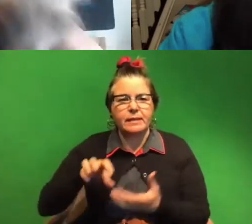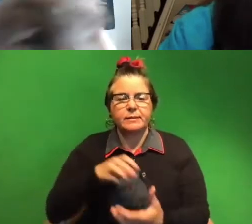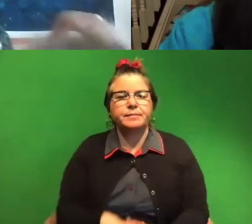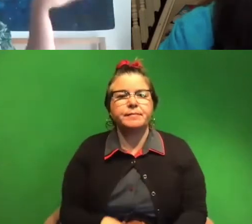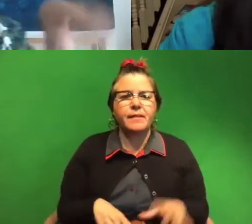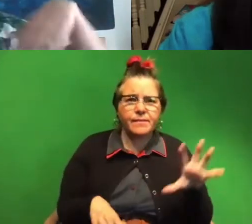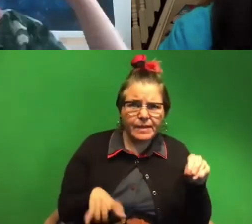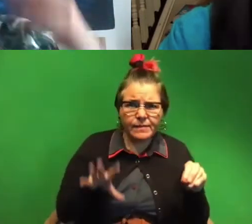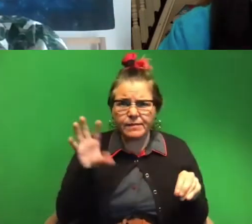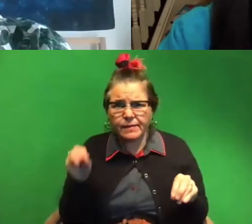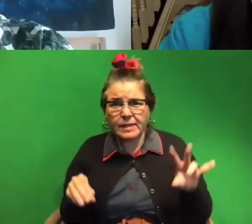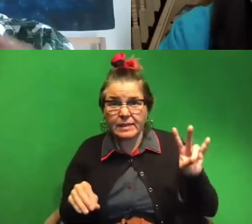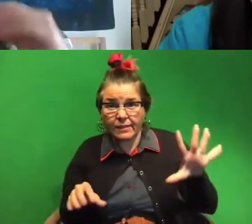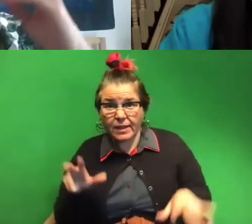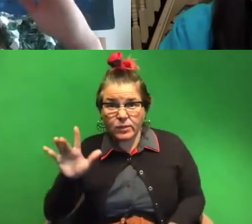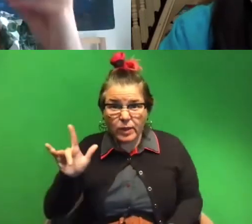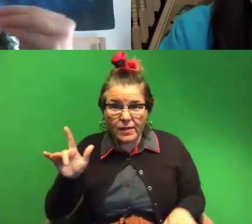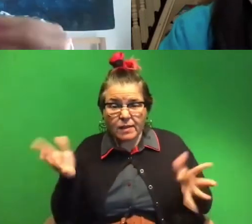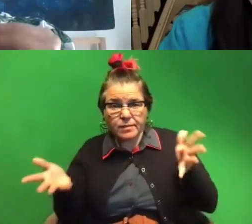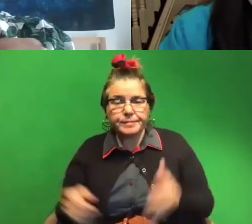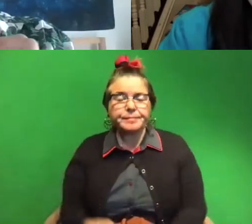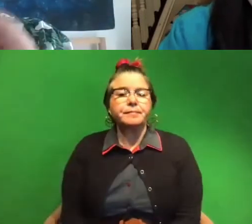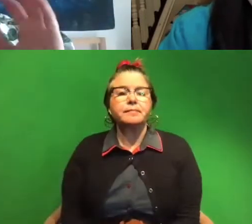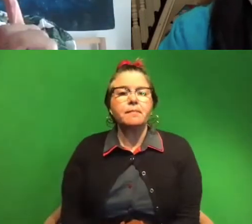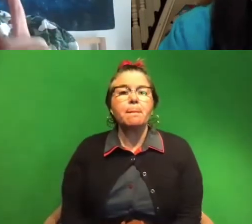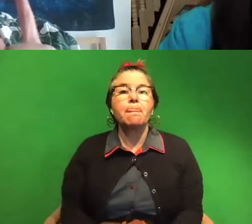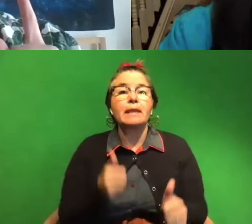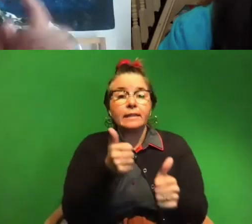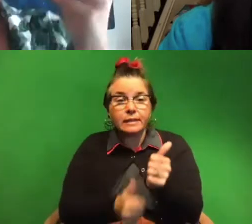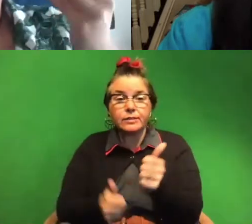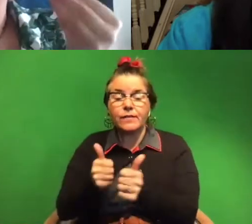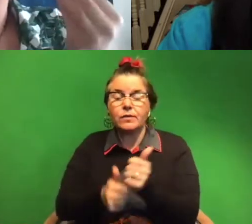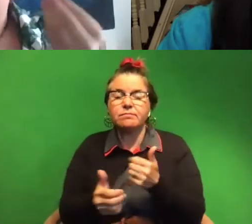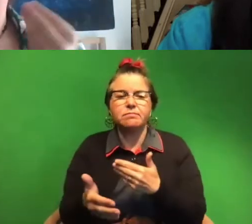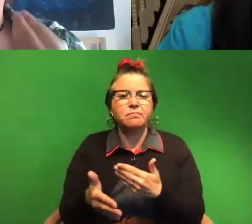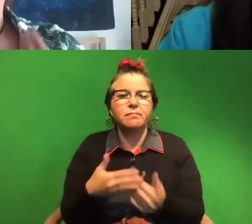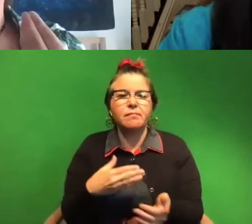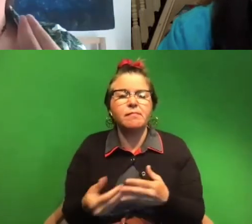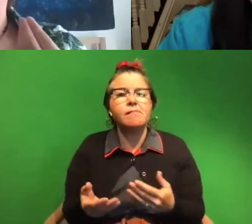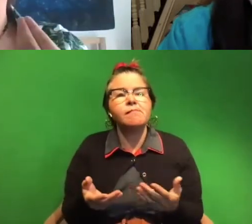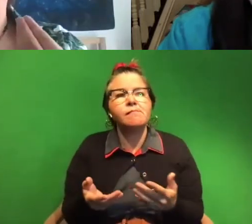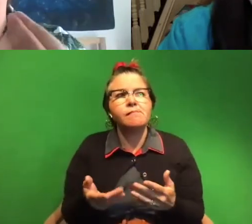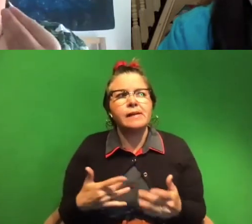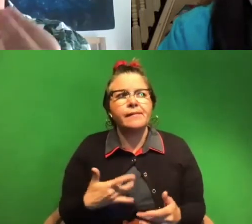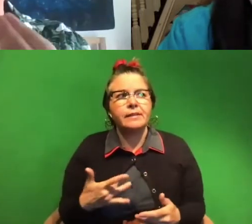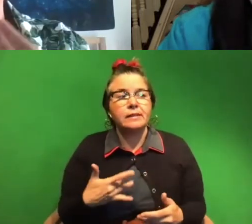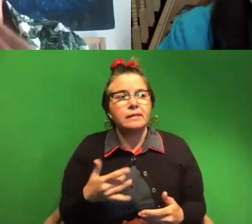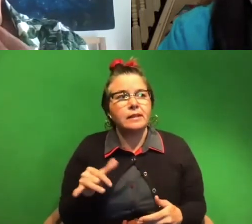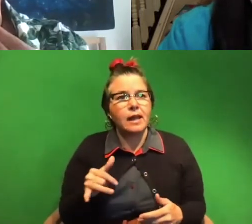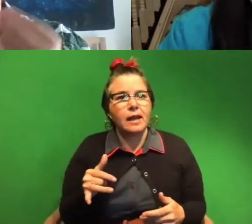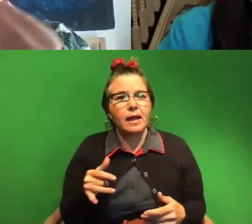50-50, 75-25, all that. Each of those things, even though it does not feel like a